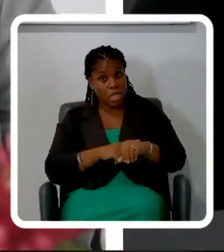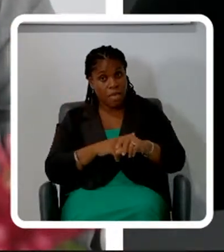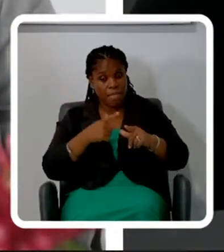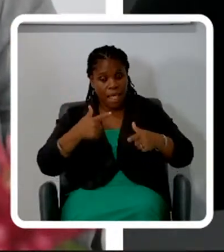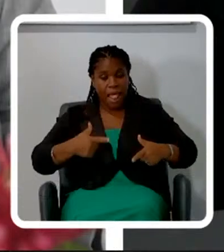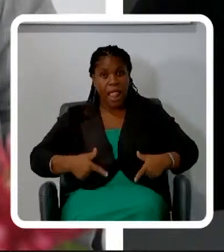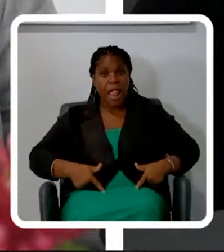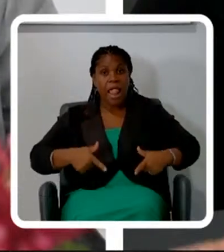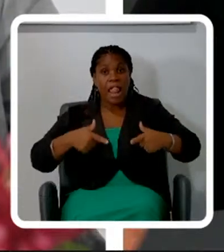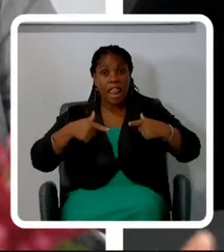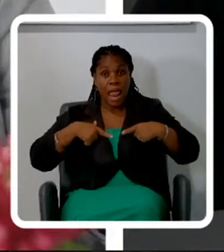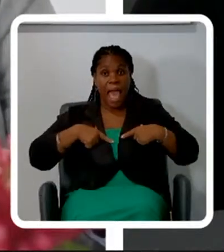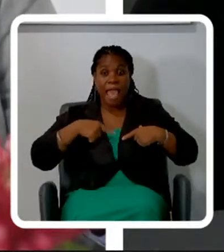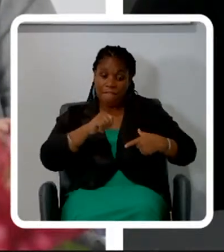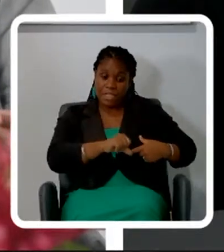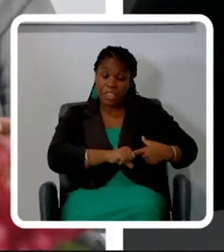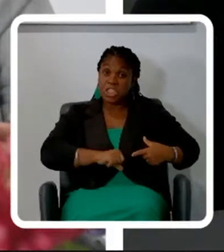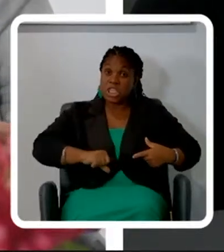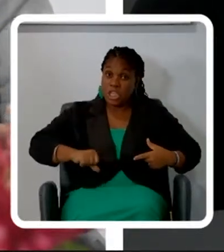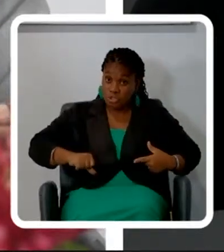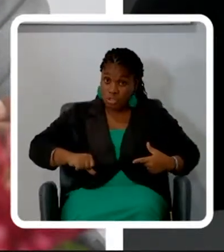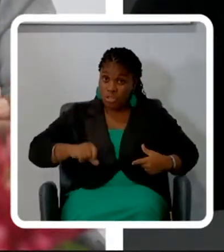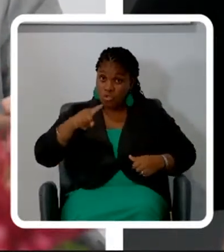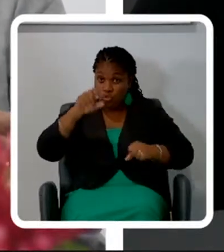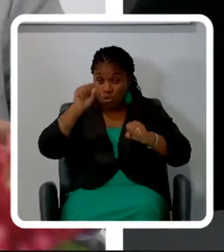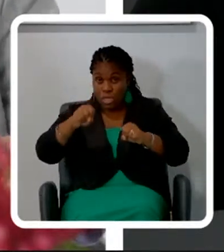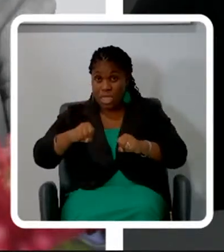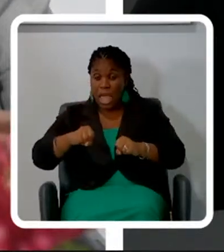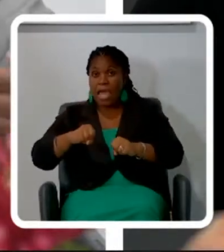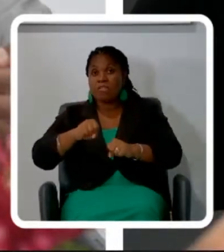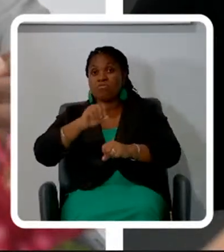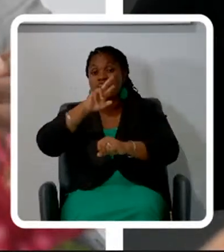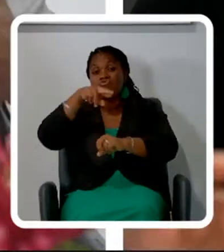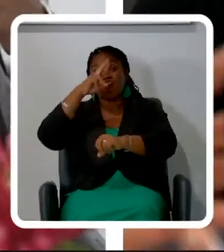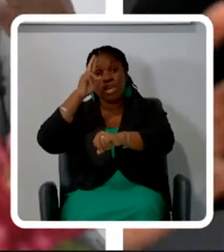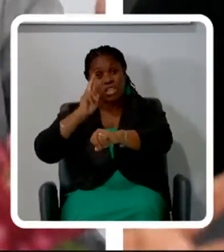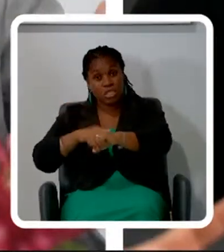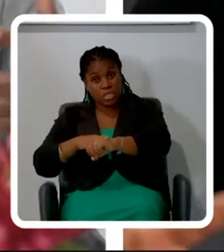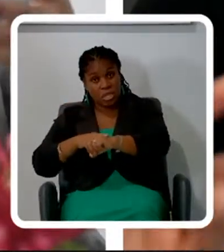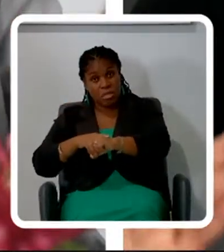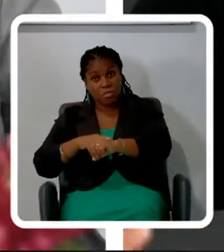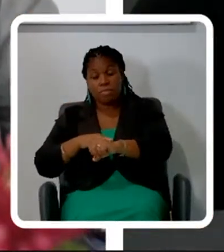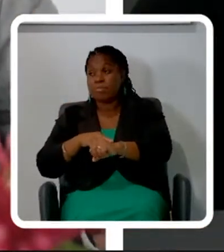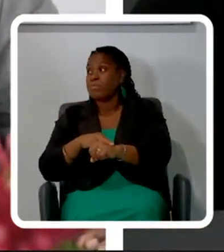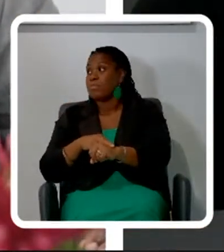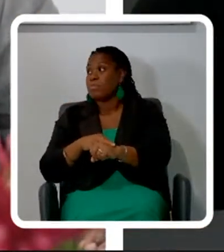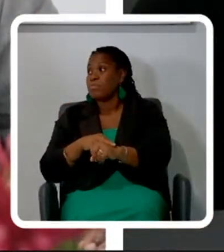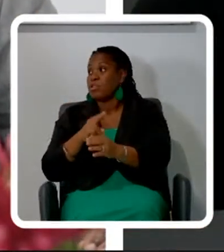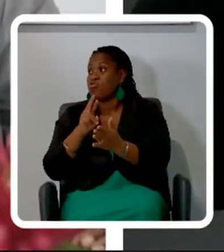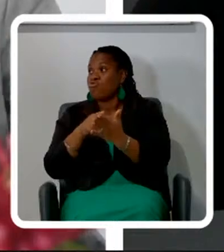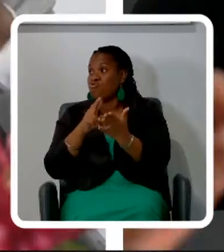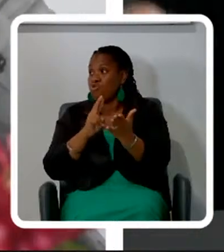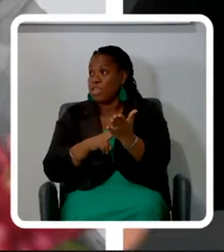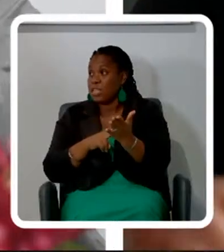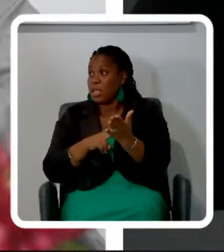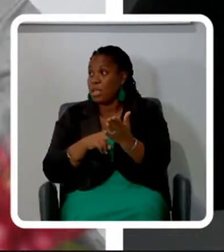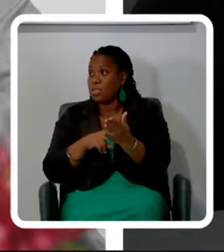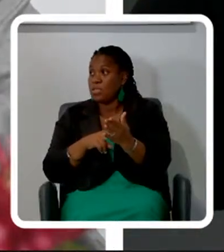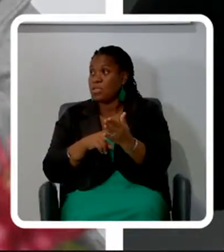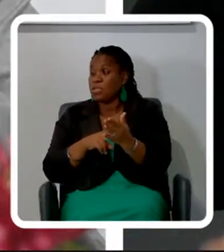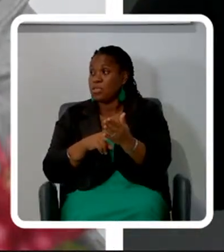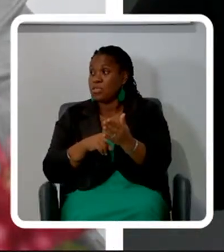to be a part of the conference, and you'll be given a very secure pass so that on your device, you can look at the surgery. So while a